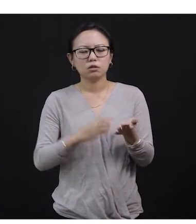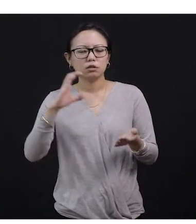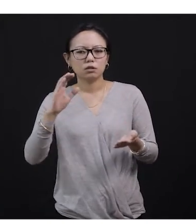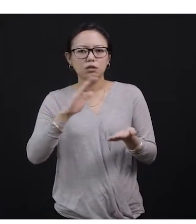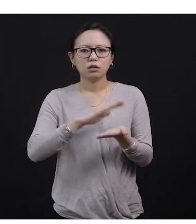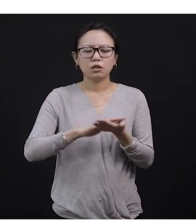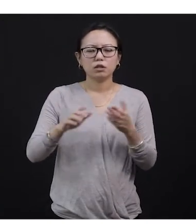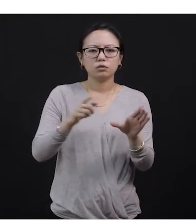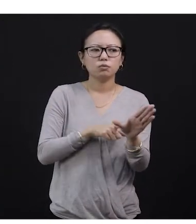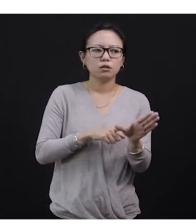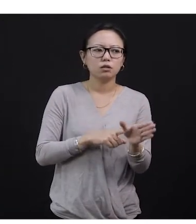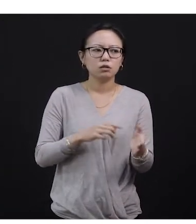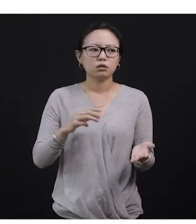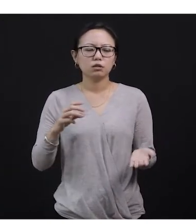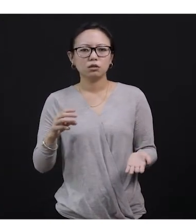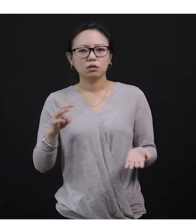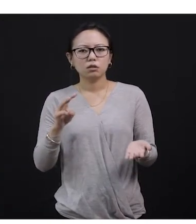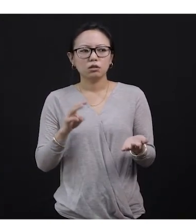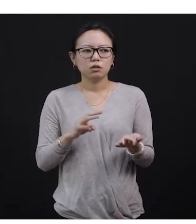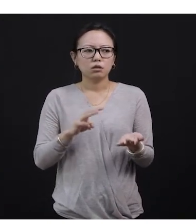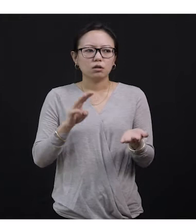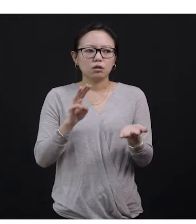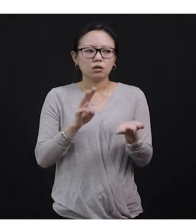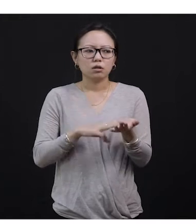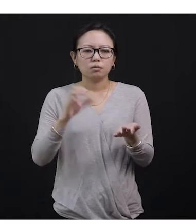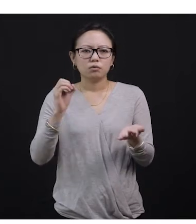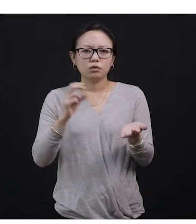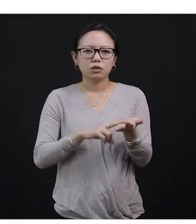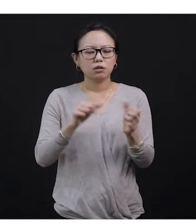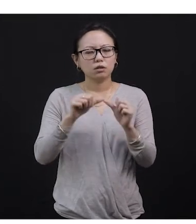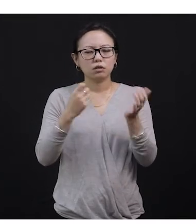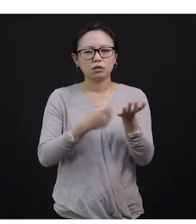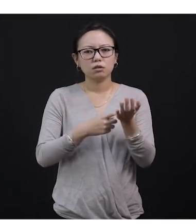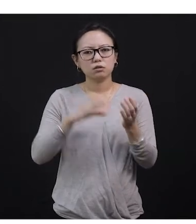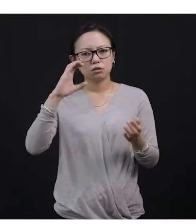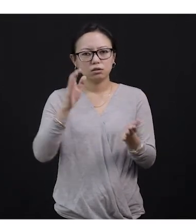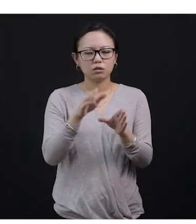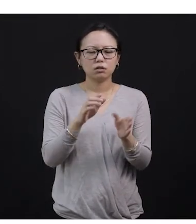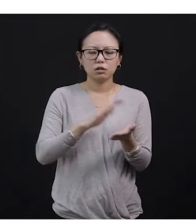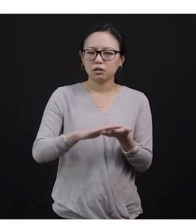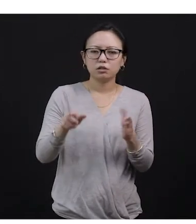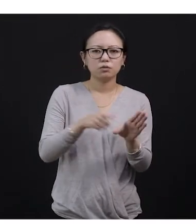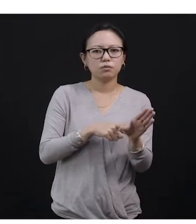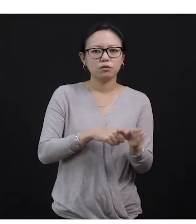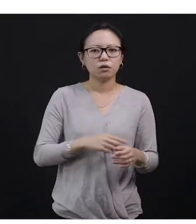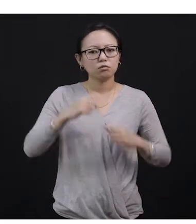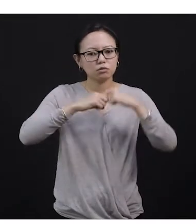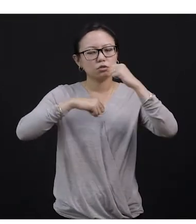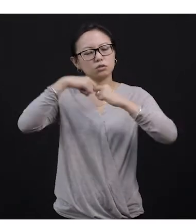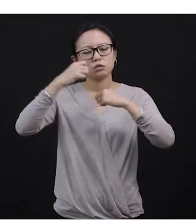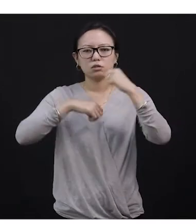right, so one was the status of the king and the other one is administration. Now let's